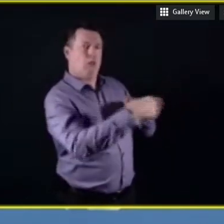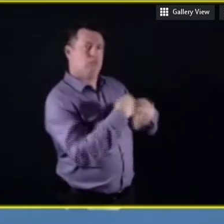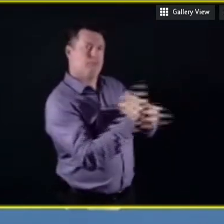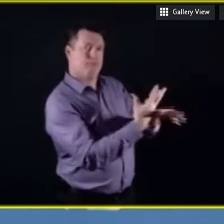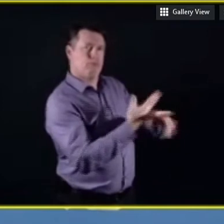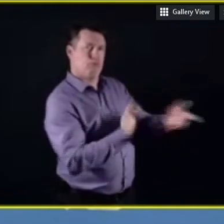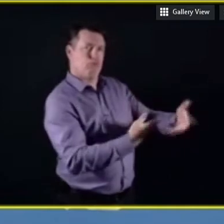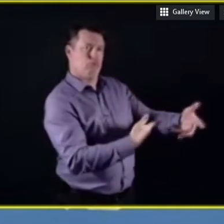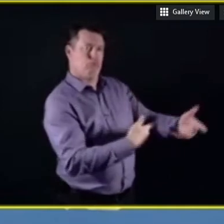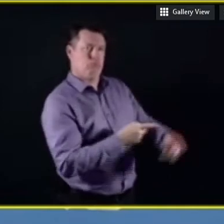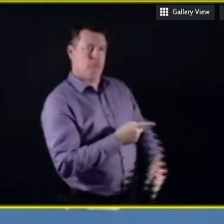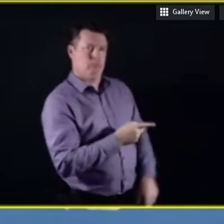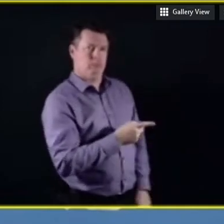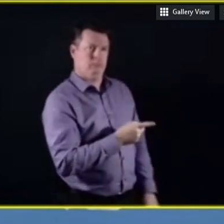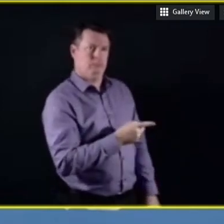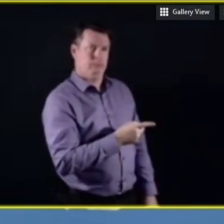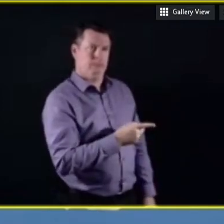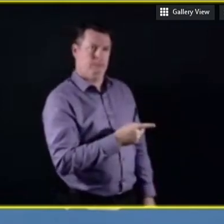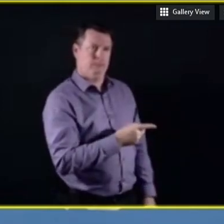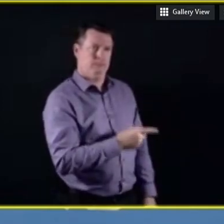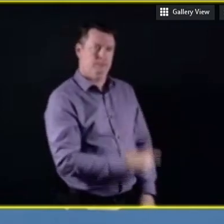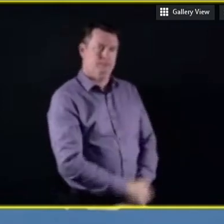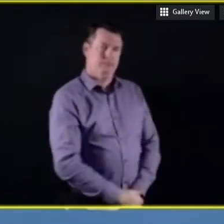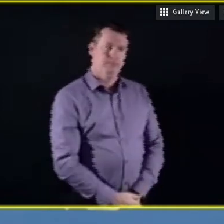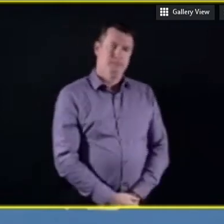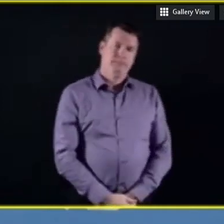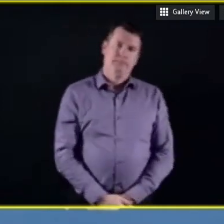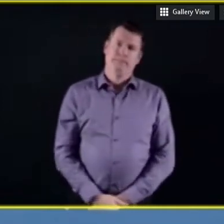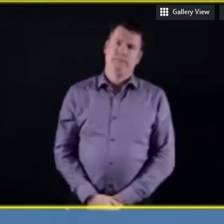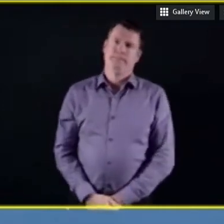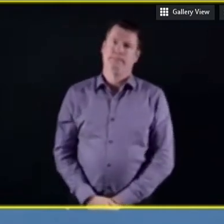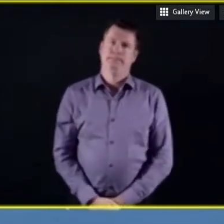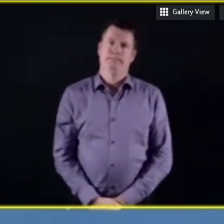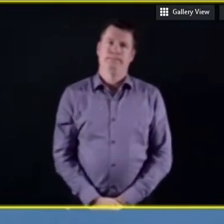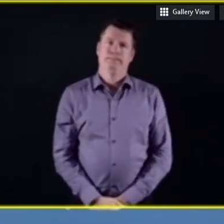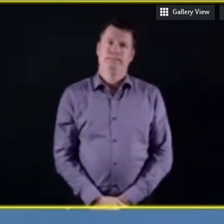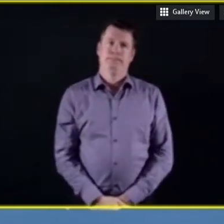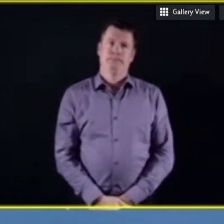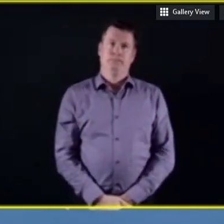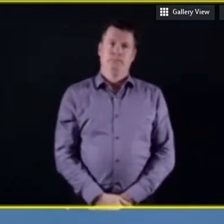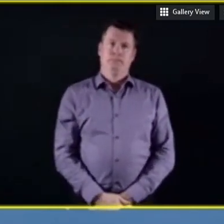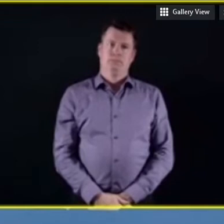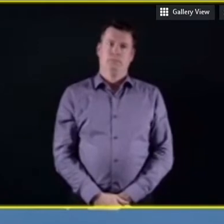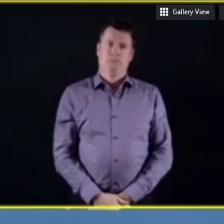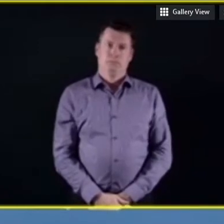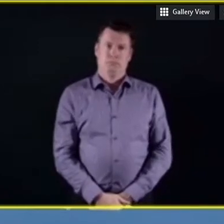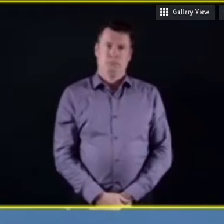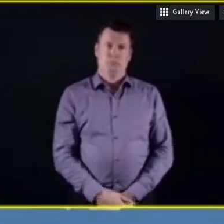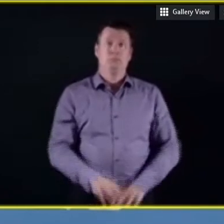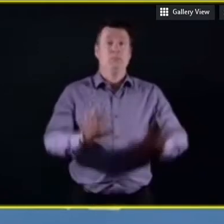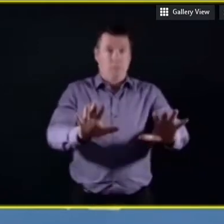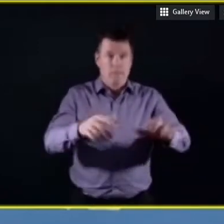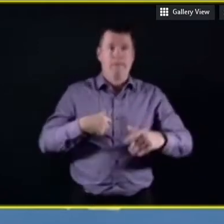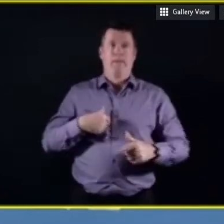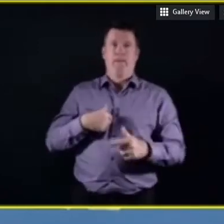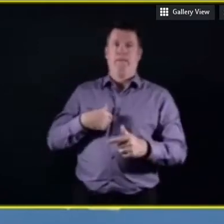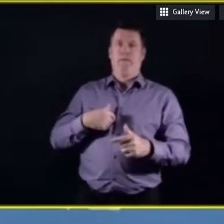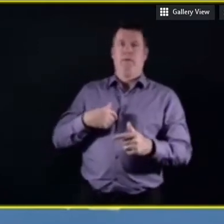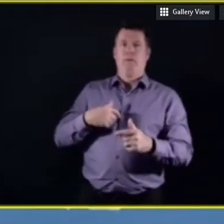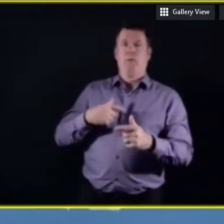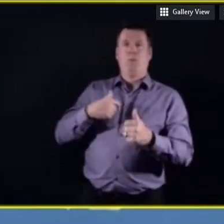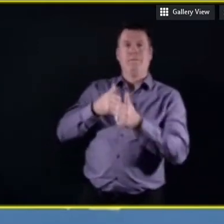bring in the appropriate primary care patients who need chronic disease follow-up for face-to-face visits over the next couple